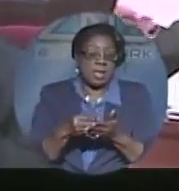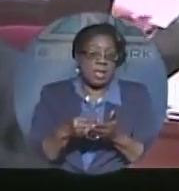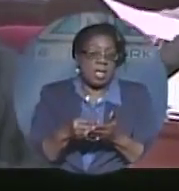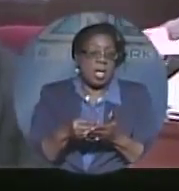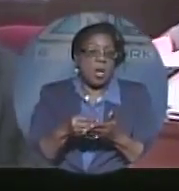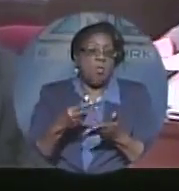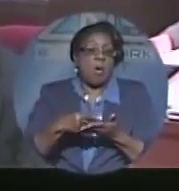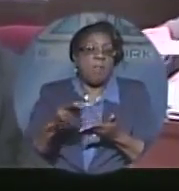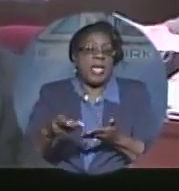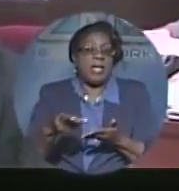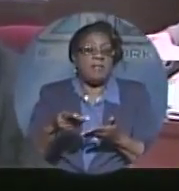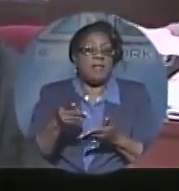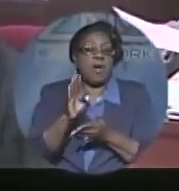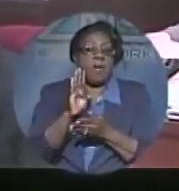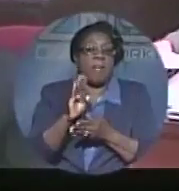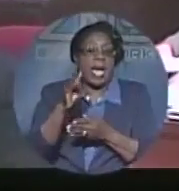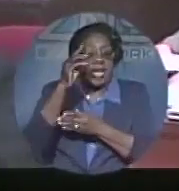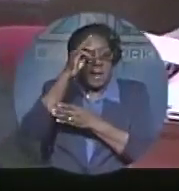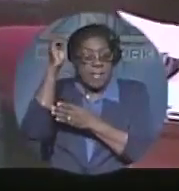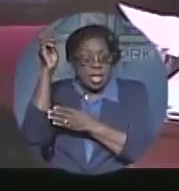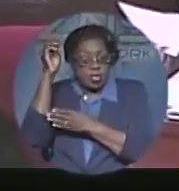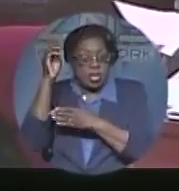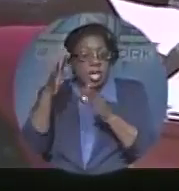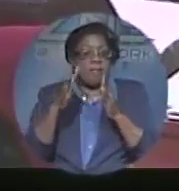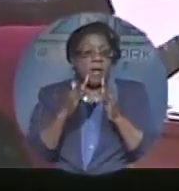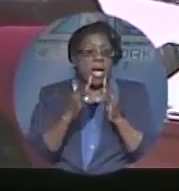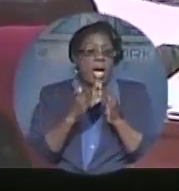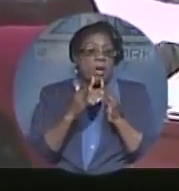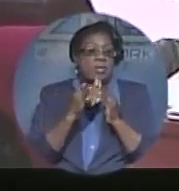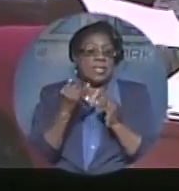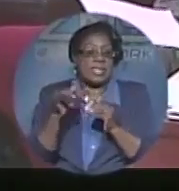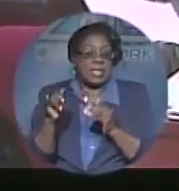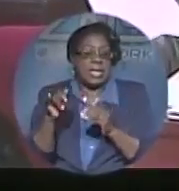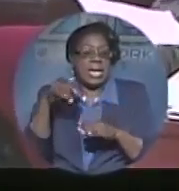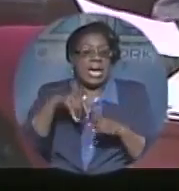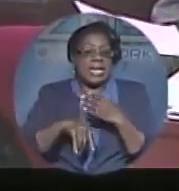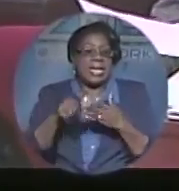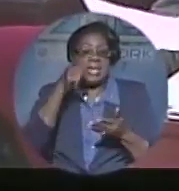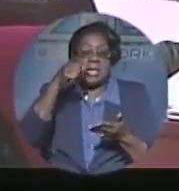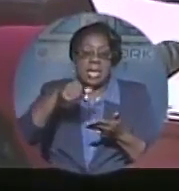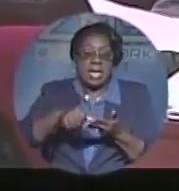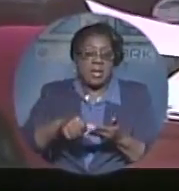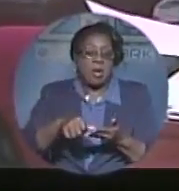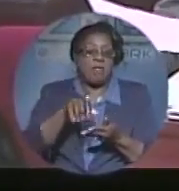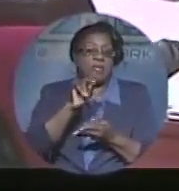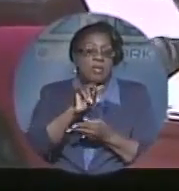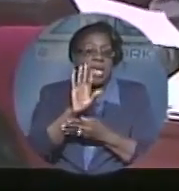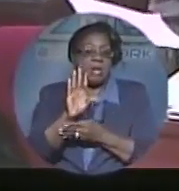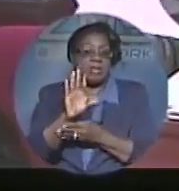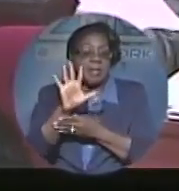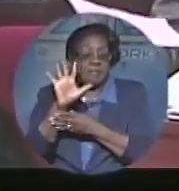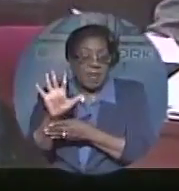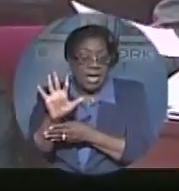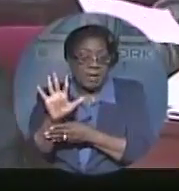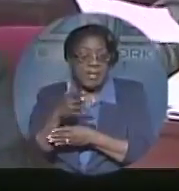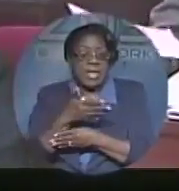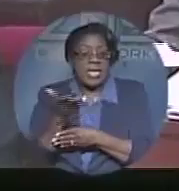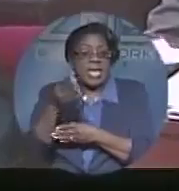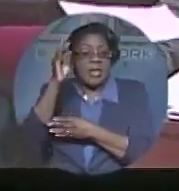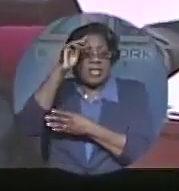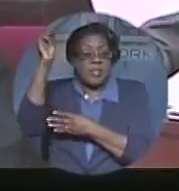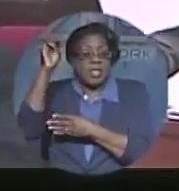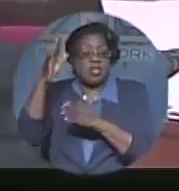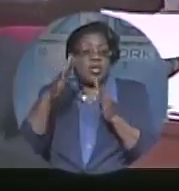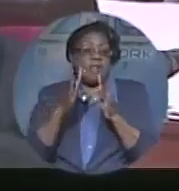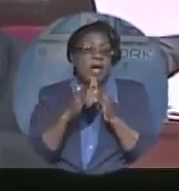were paid for by the Ministry of Housing. And in the letter of 2005, here is the Ministry of